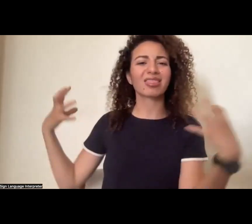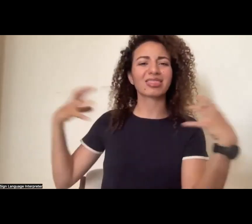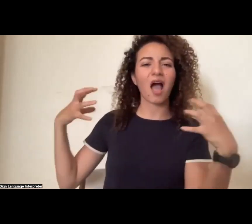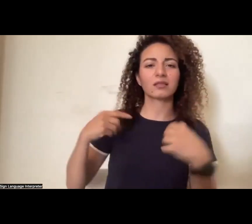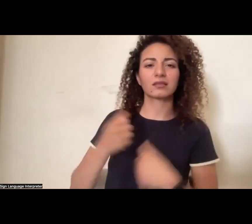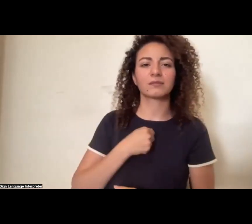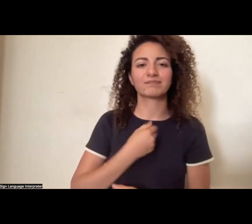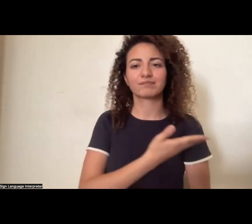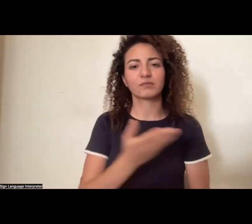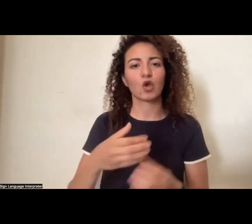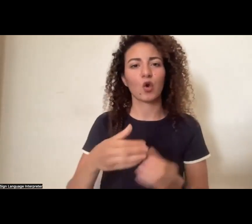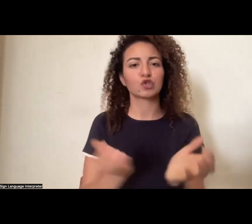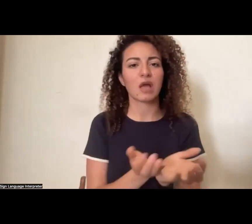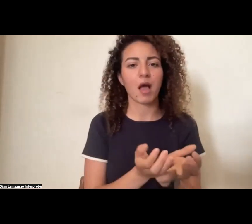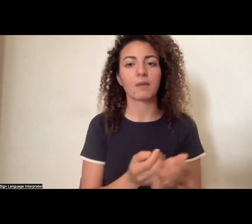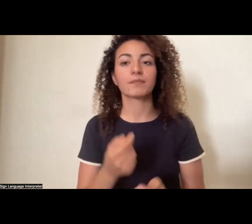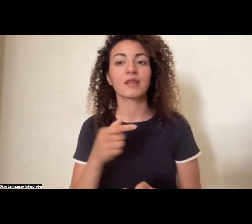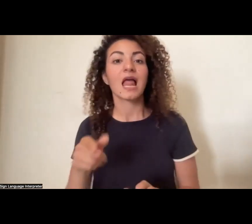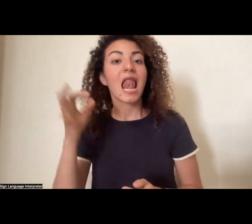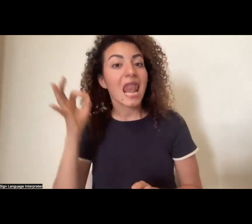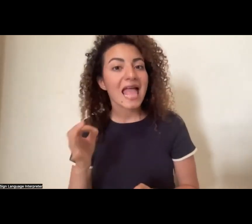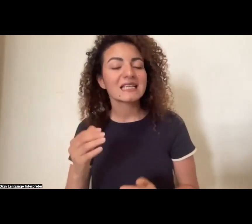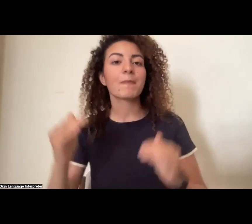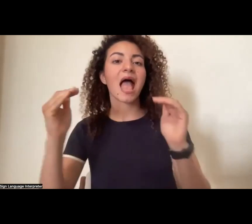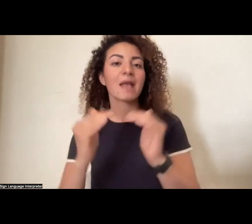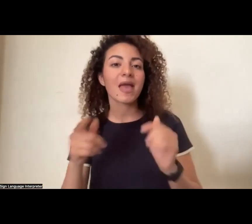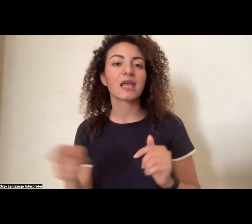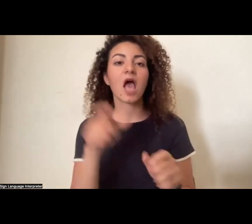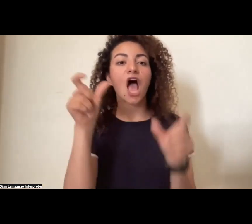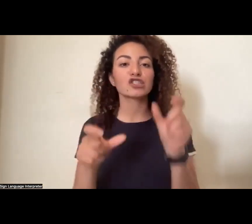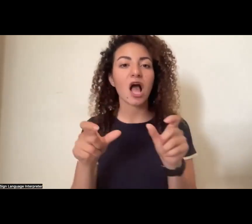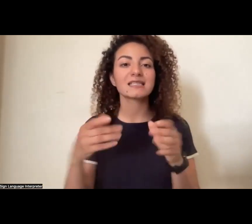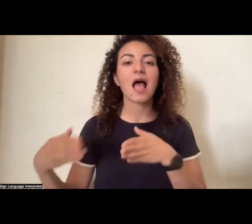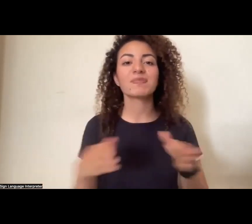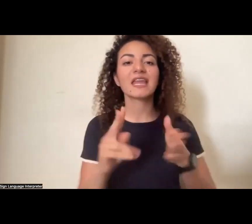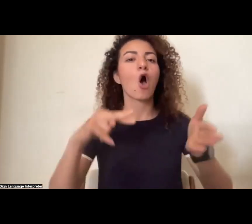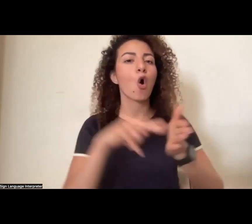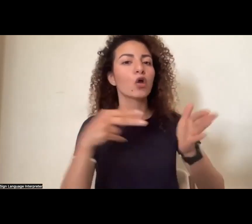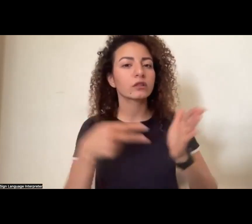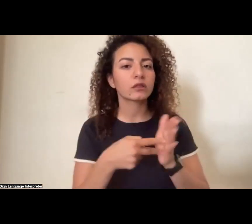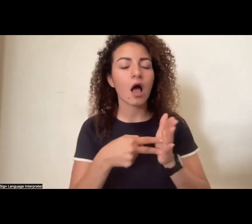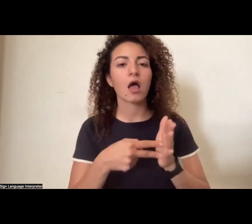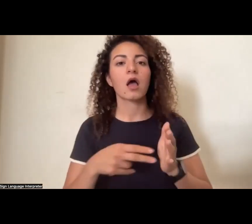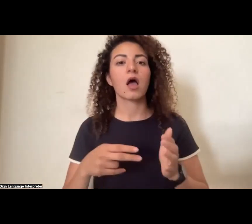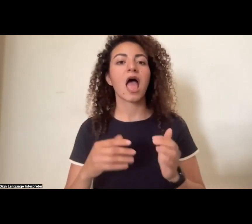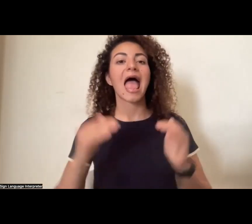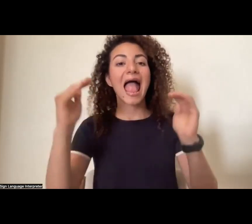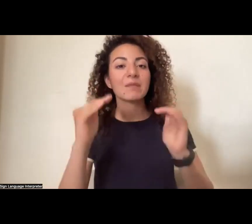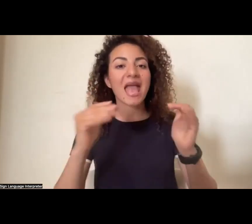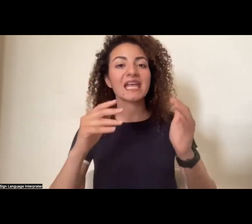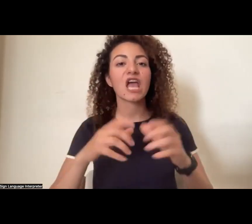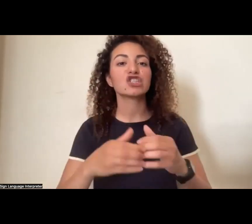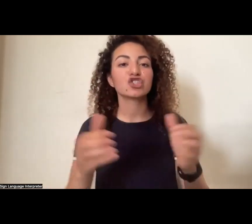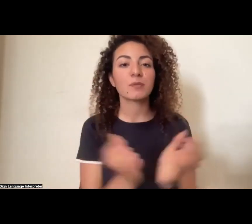be protected, like really protected, via a social protection floor. They cannot be protected via social assistance that does not provide social